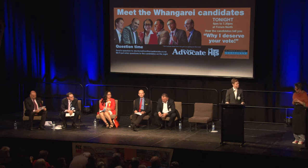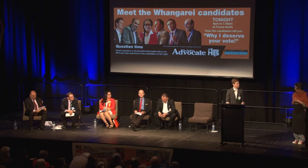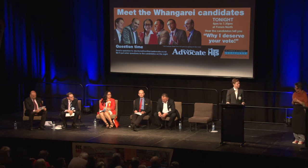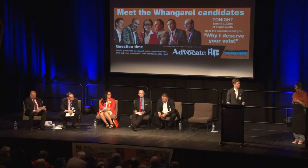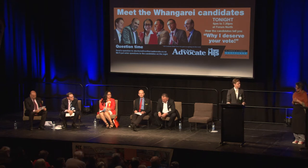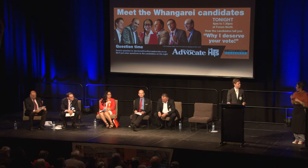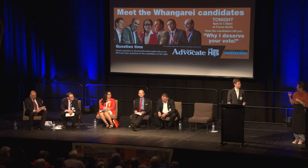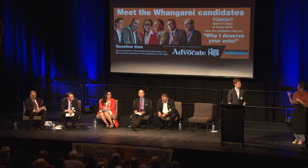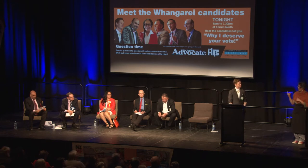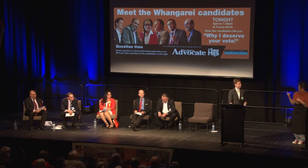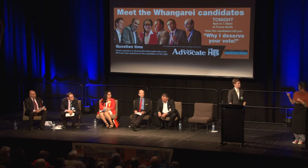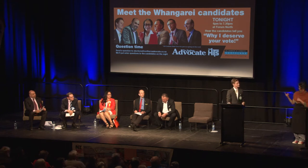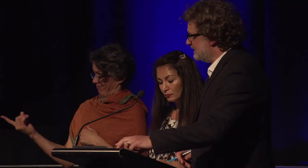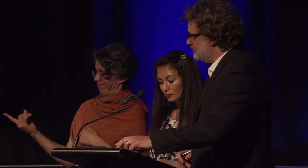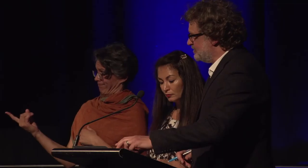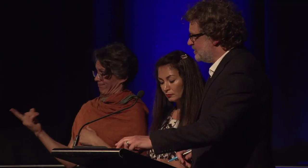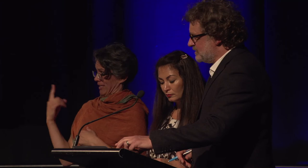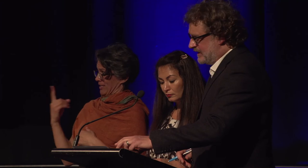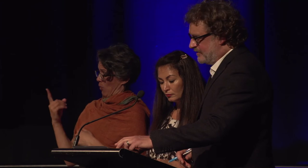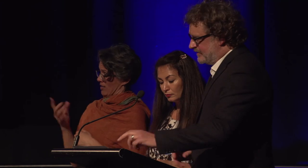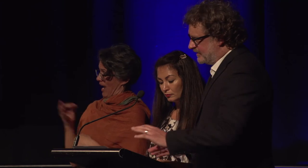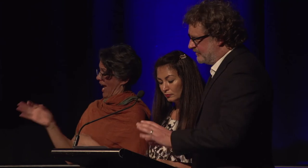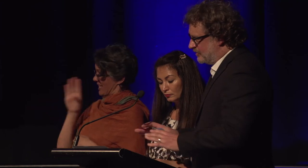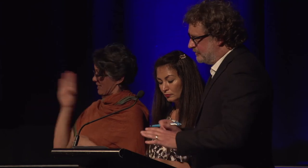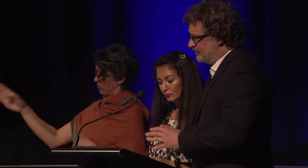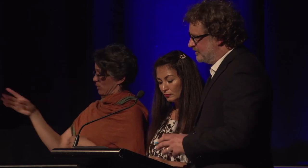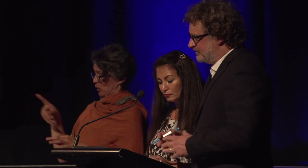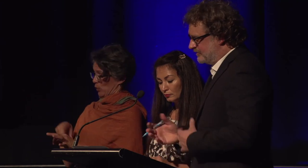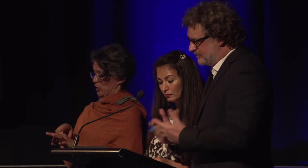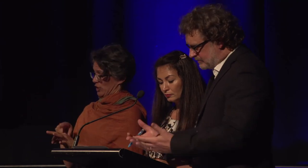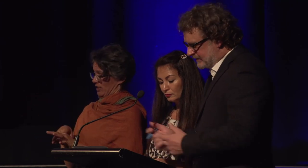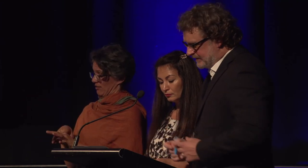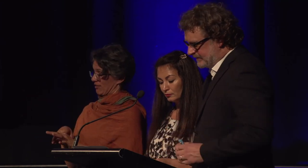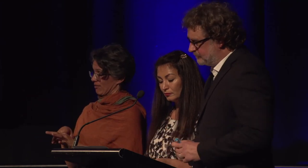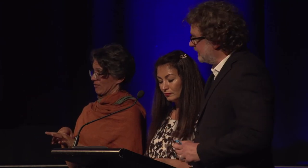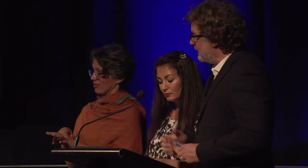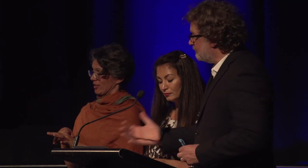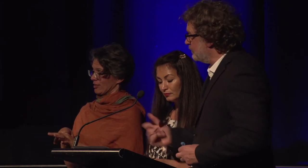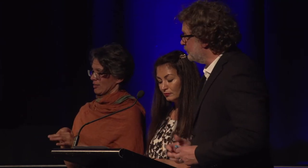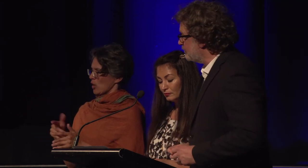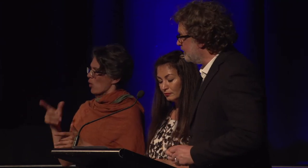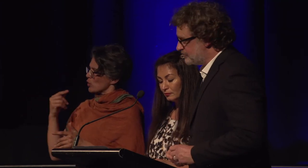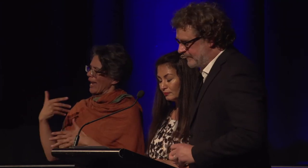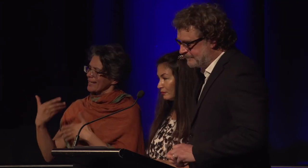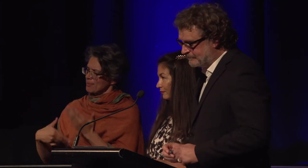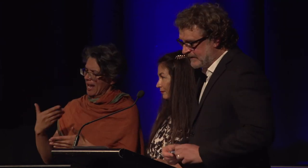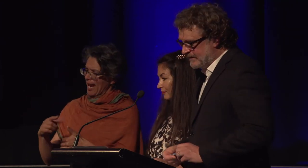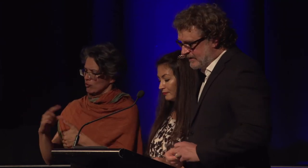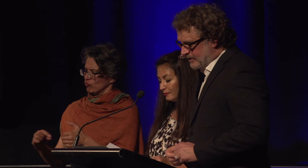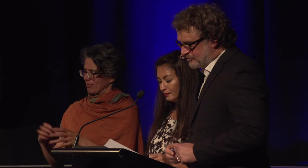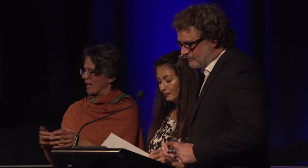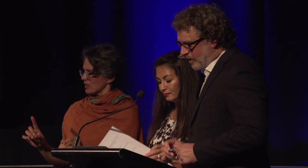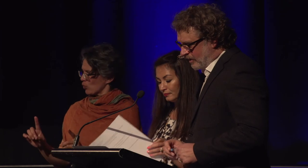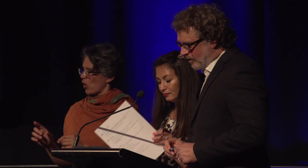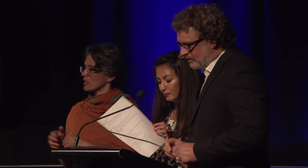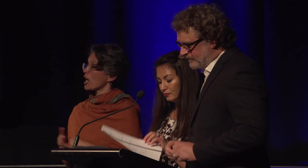You received a question that was specific to you, and I think it gives you an opportunity to explain part of what you and the Greens are about.